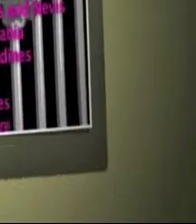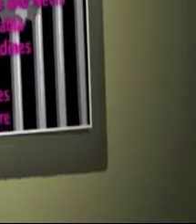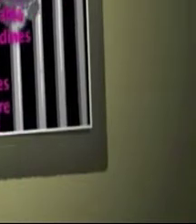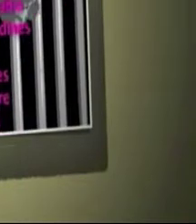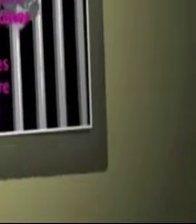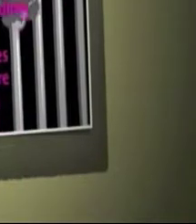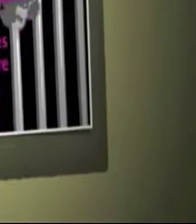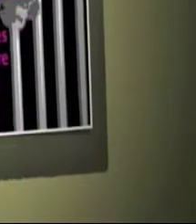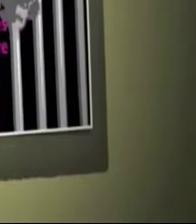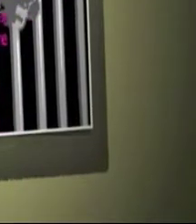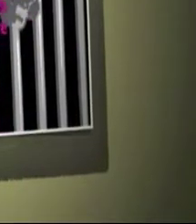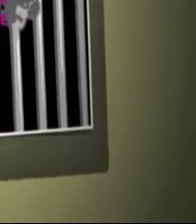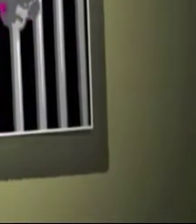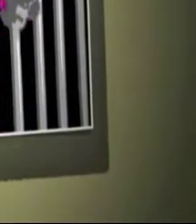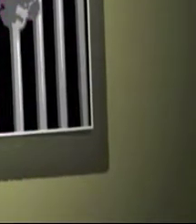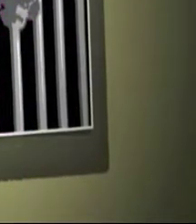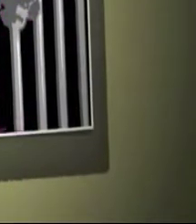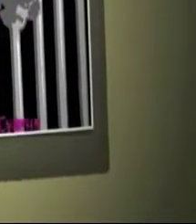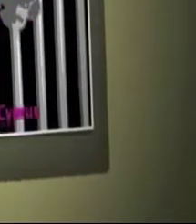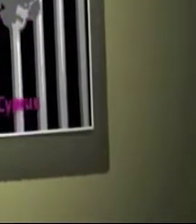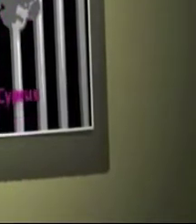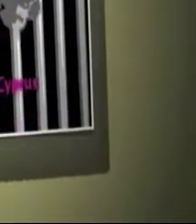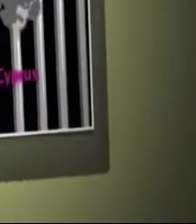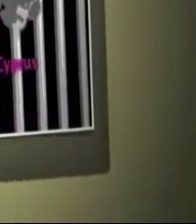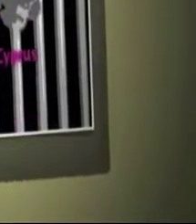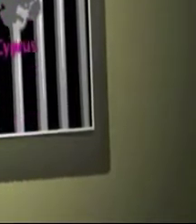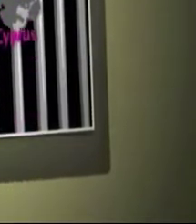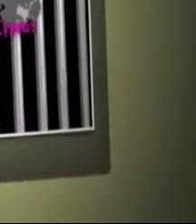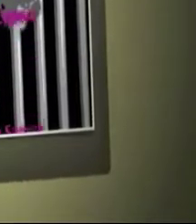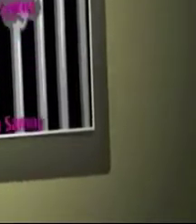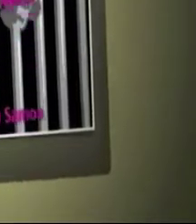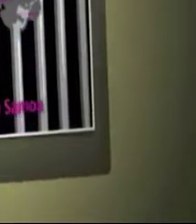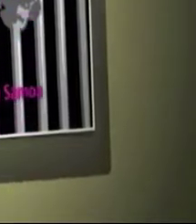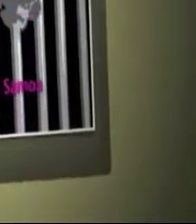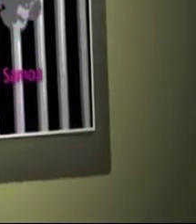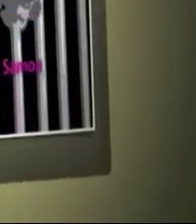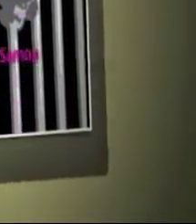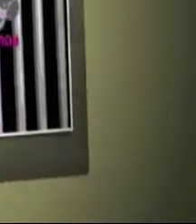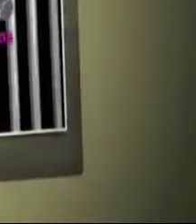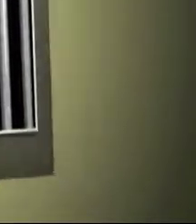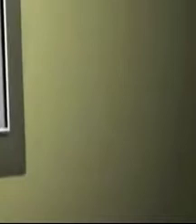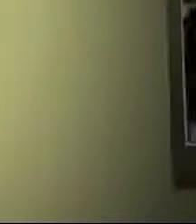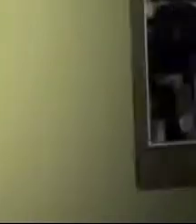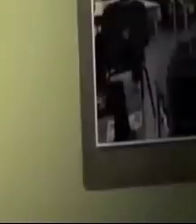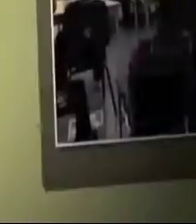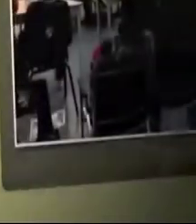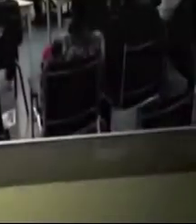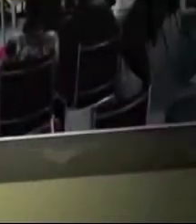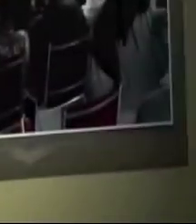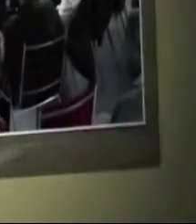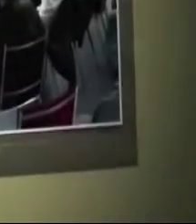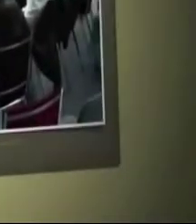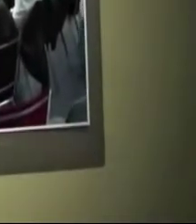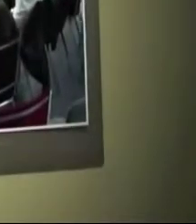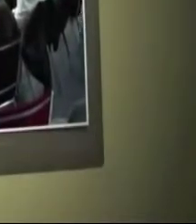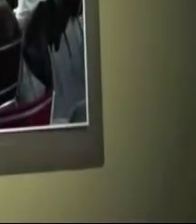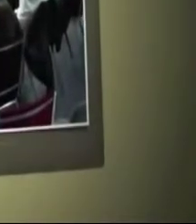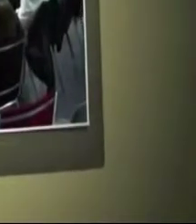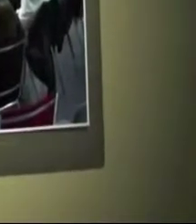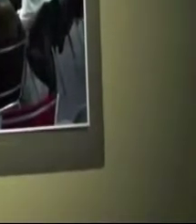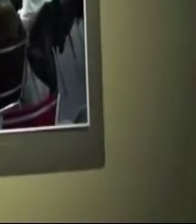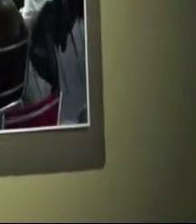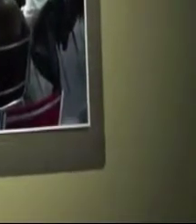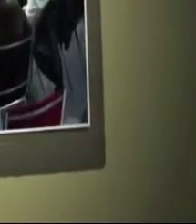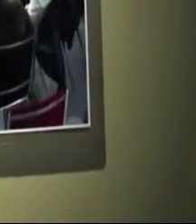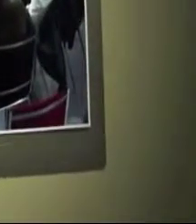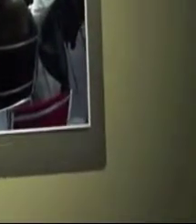grave danger in their home countries. This past year, we've sponsored 5 refugees from the Middle East and Africa, and we've been busy helping them get